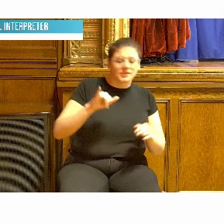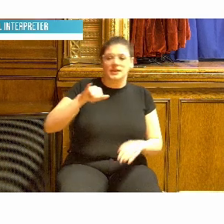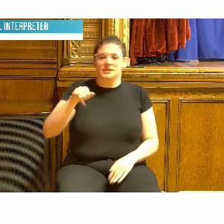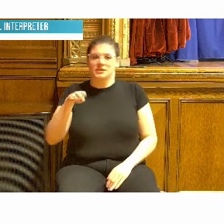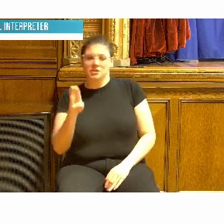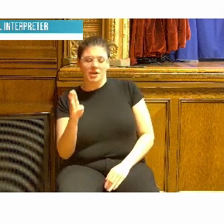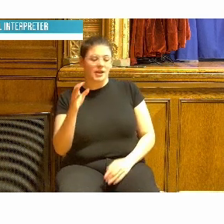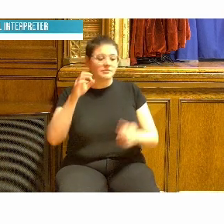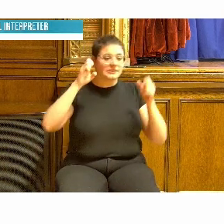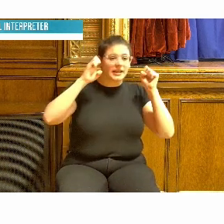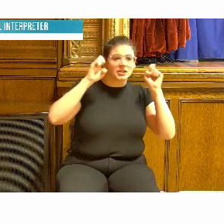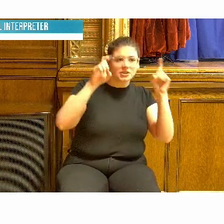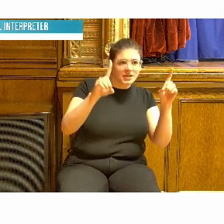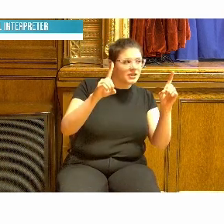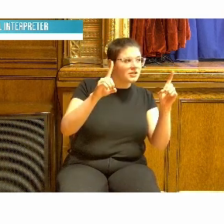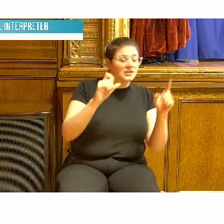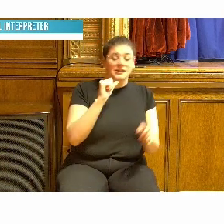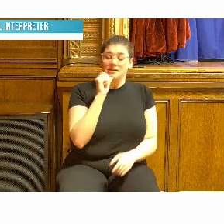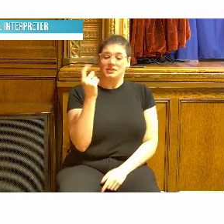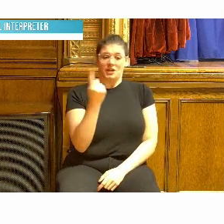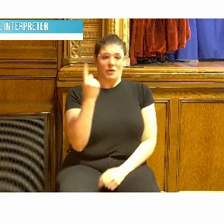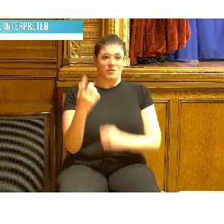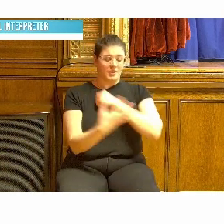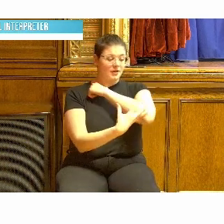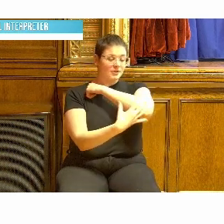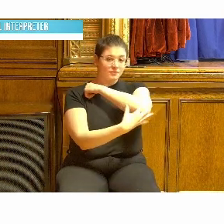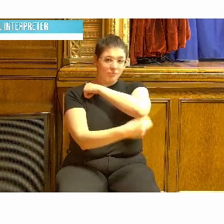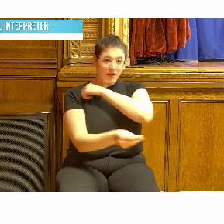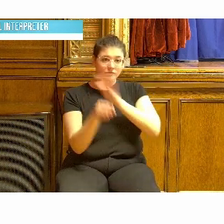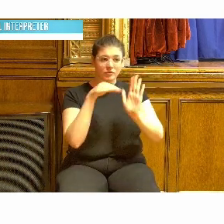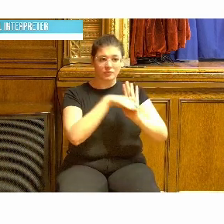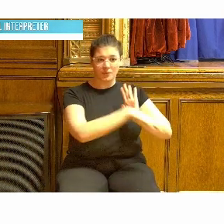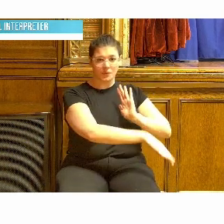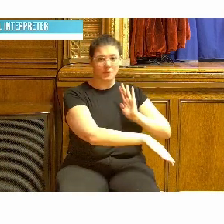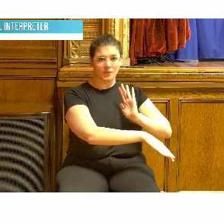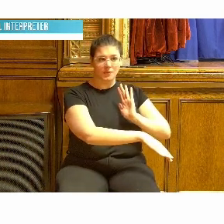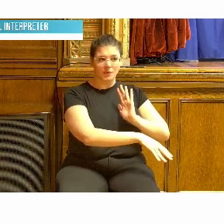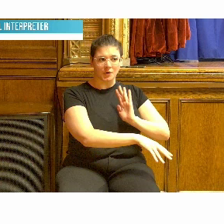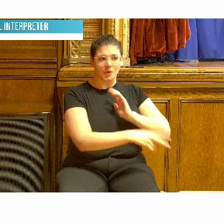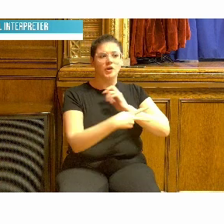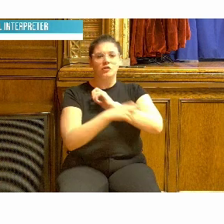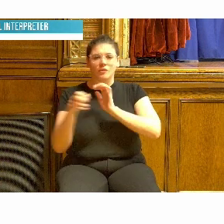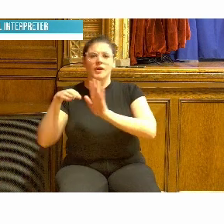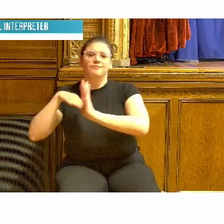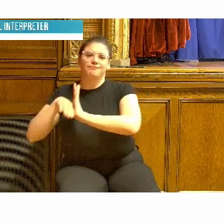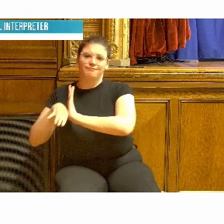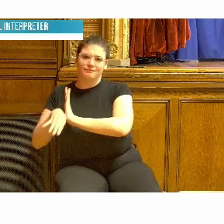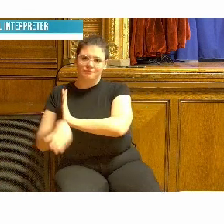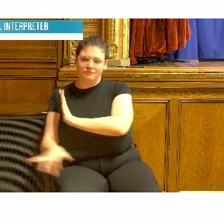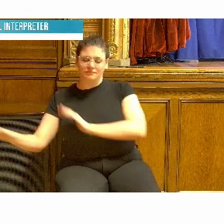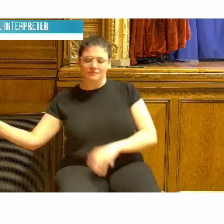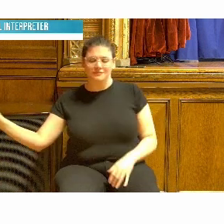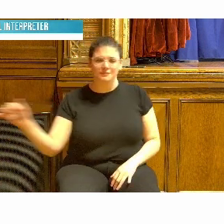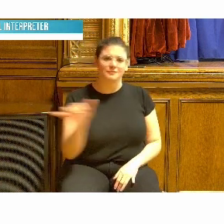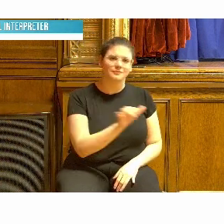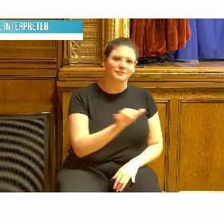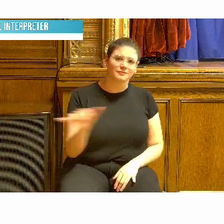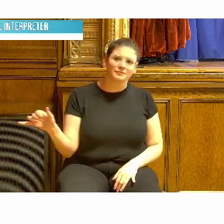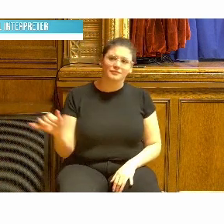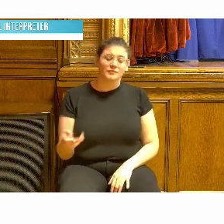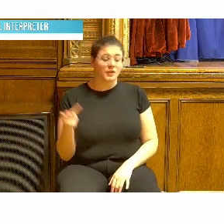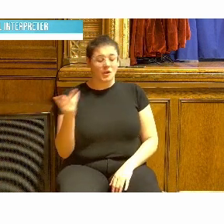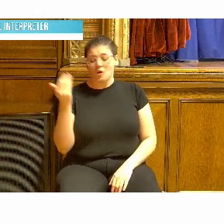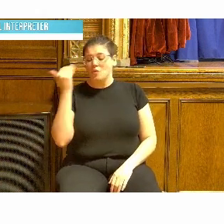and education, not only does poverty go down, crime also goes down. We know